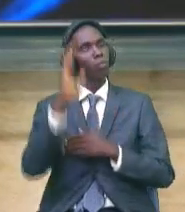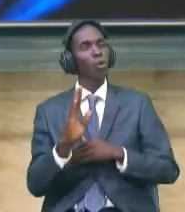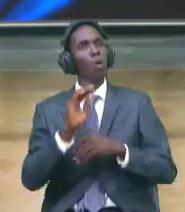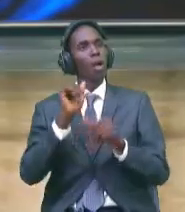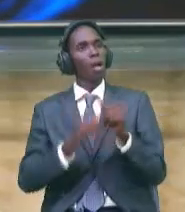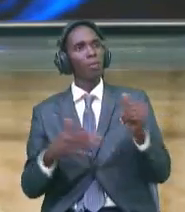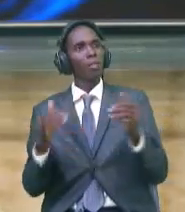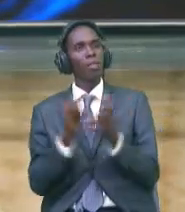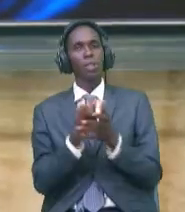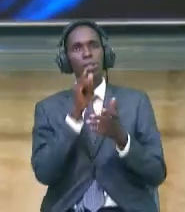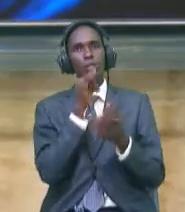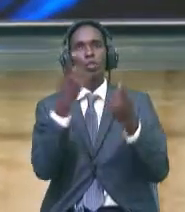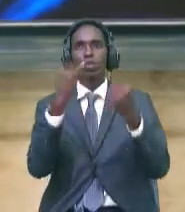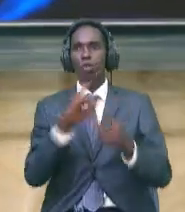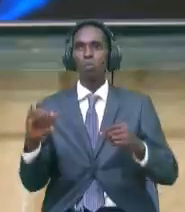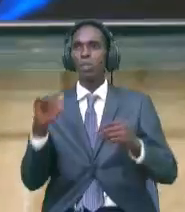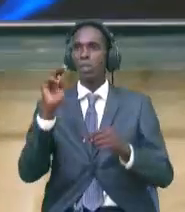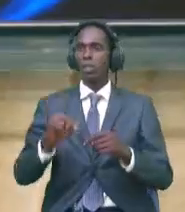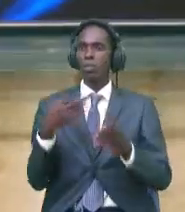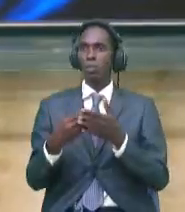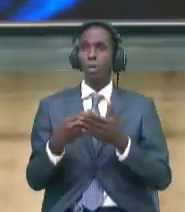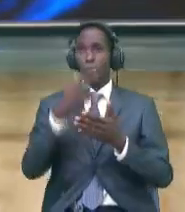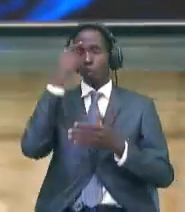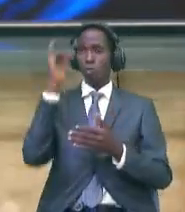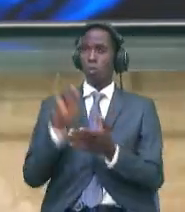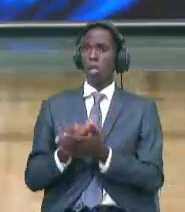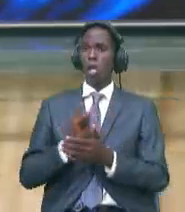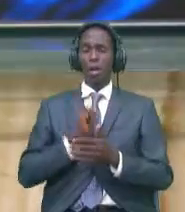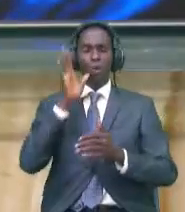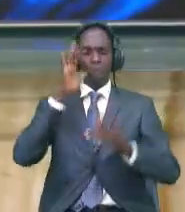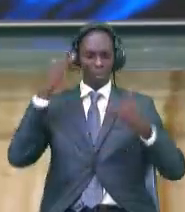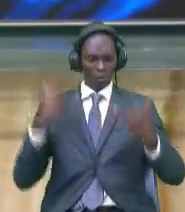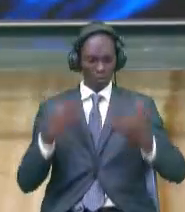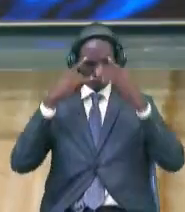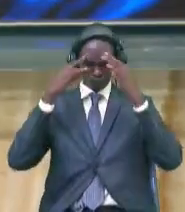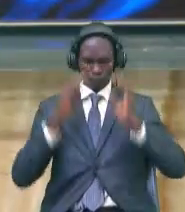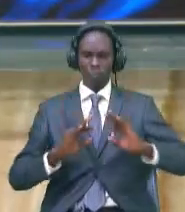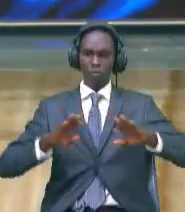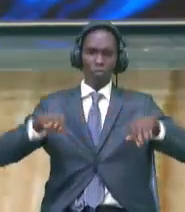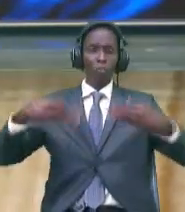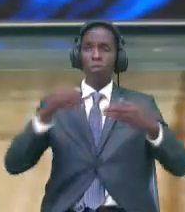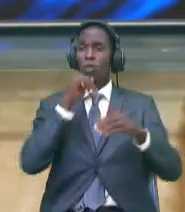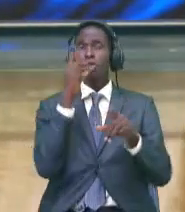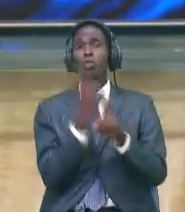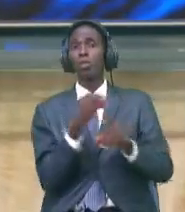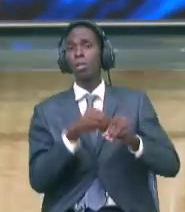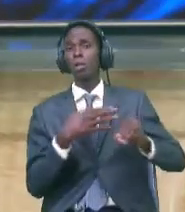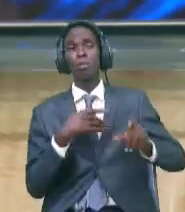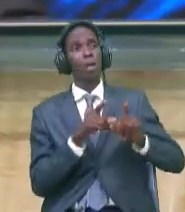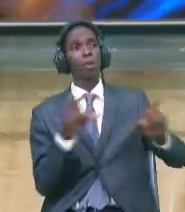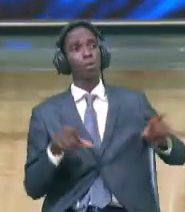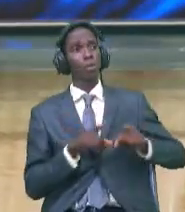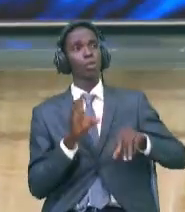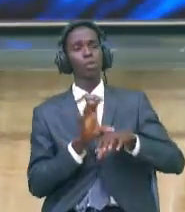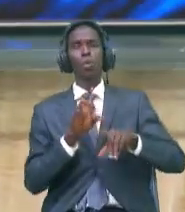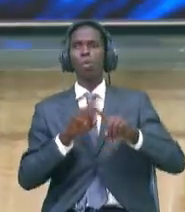money, and because of that, I will do my part. And it is not only in one local church, all the churches, all